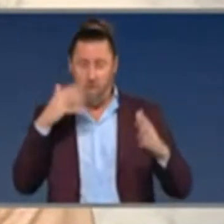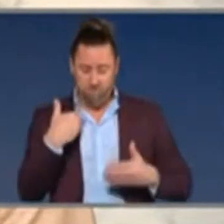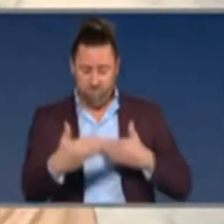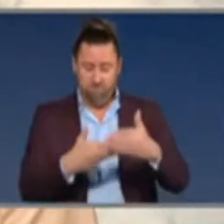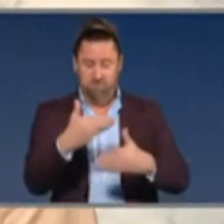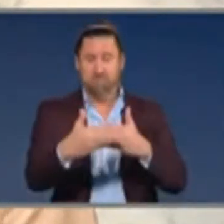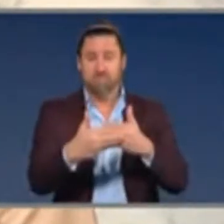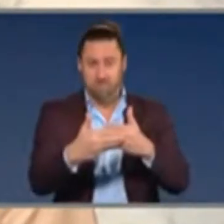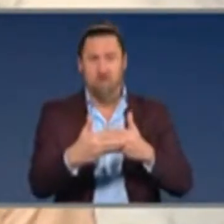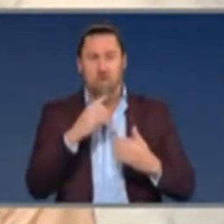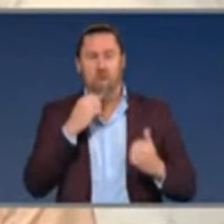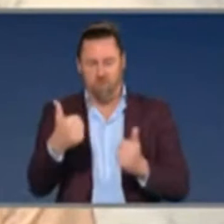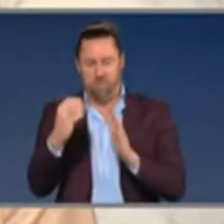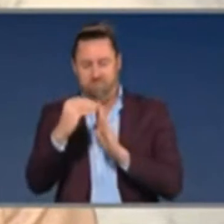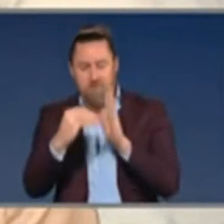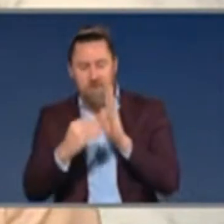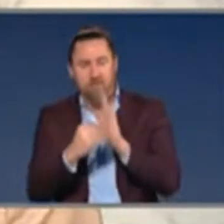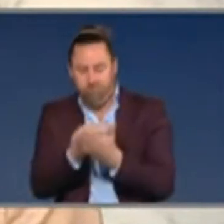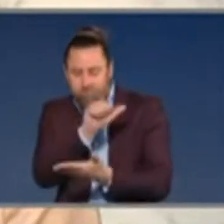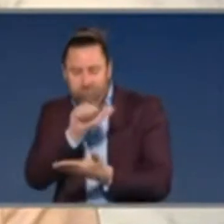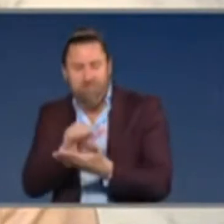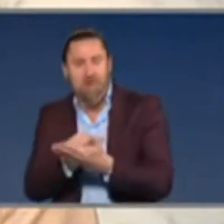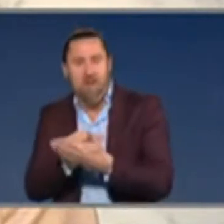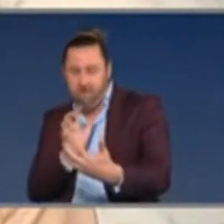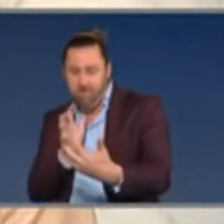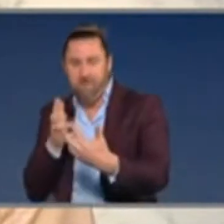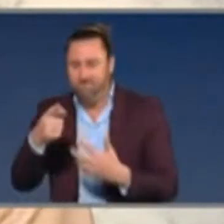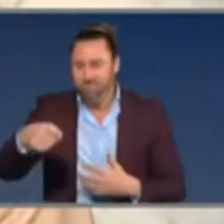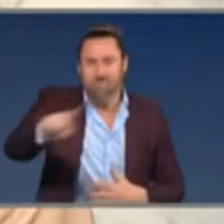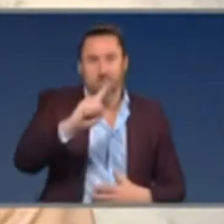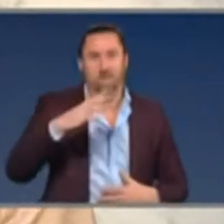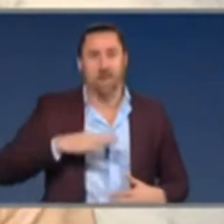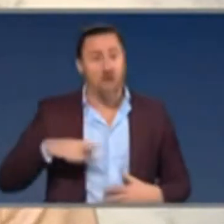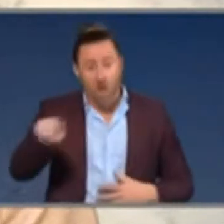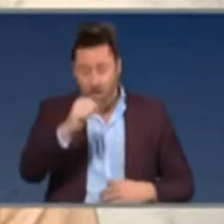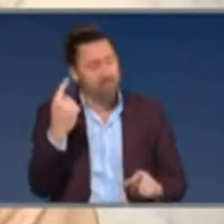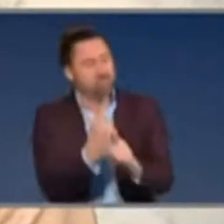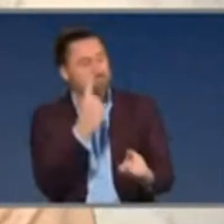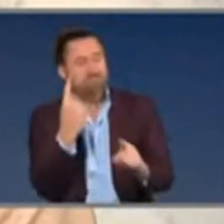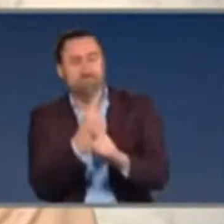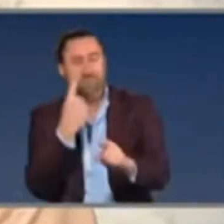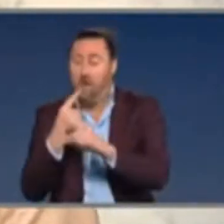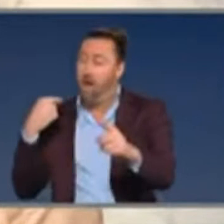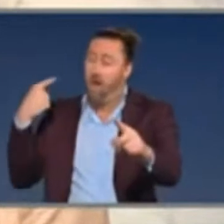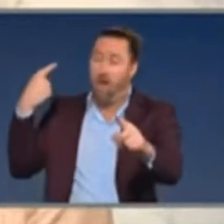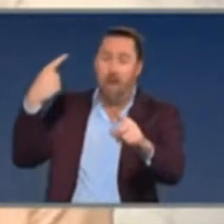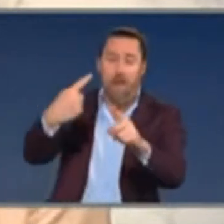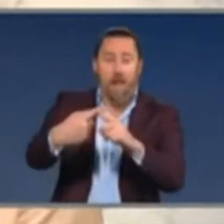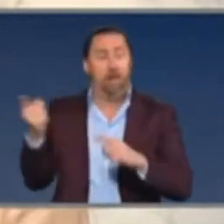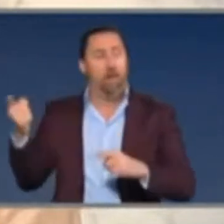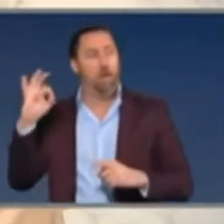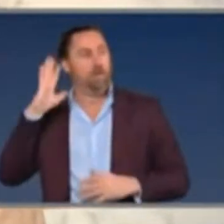strong policy foundation to give effect to what our people have been saying for a long time is needed to make a